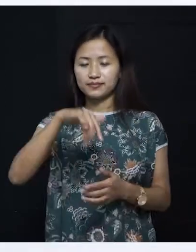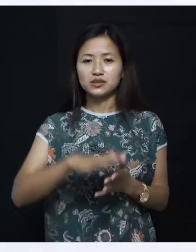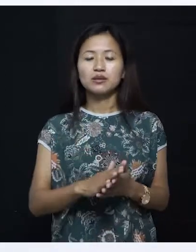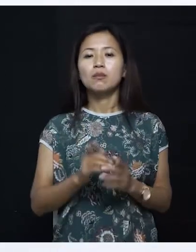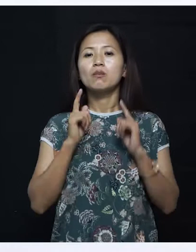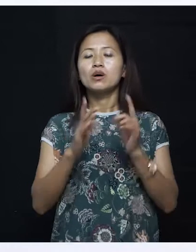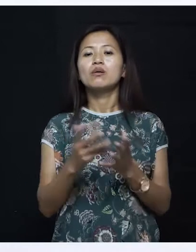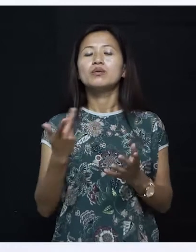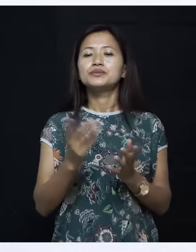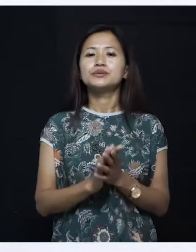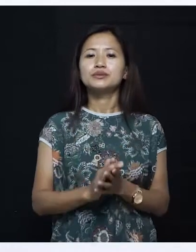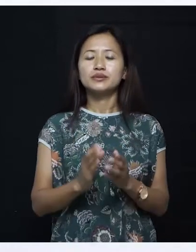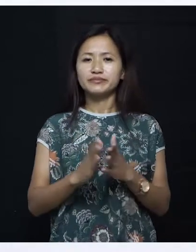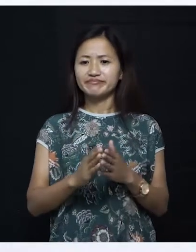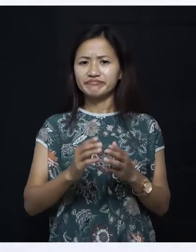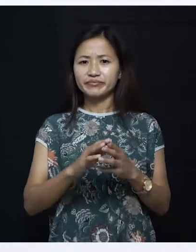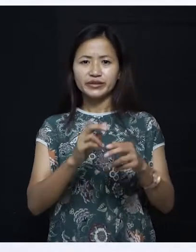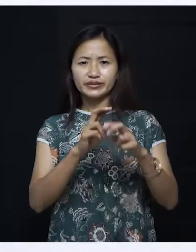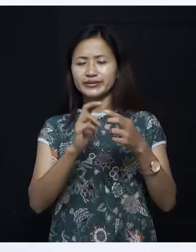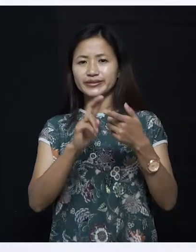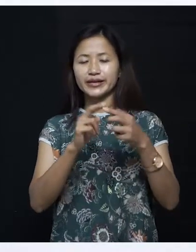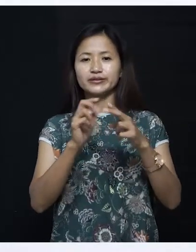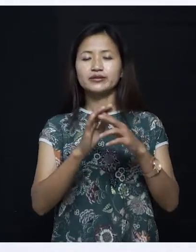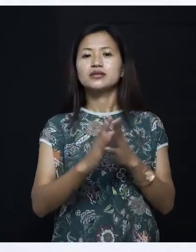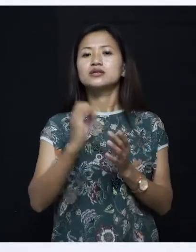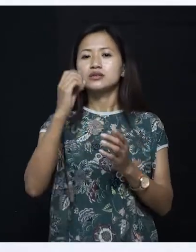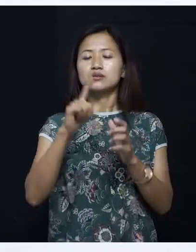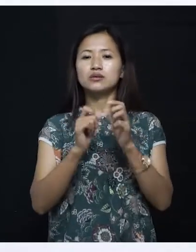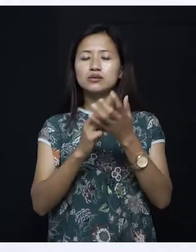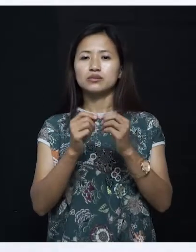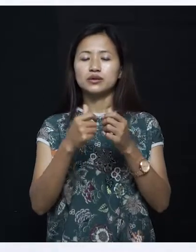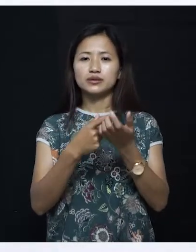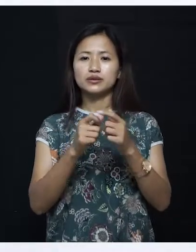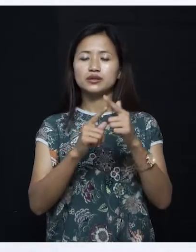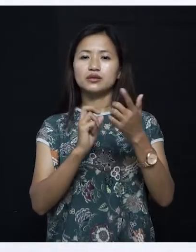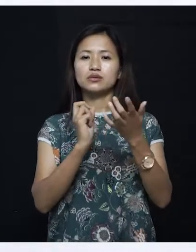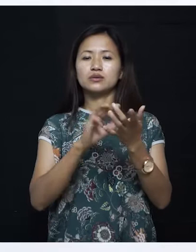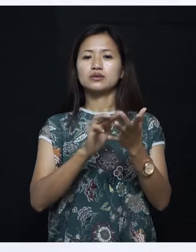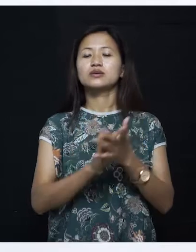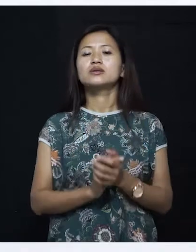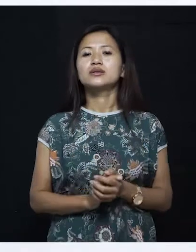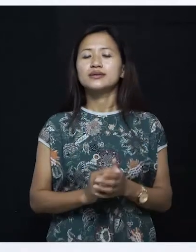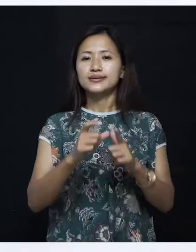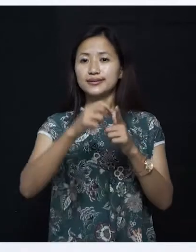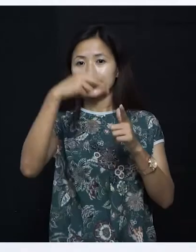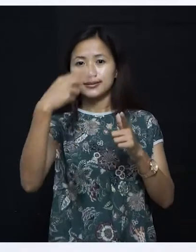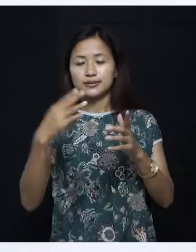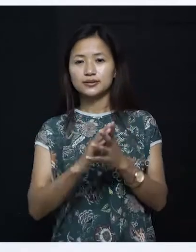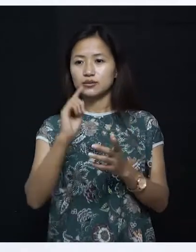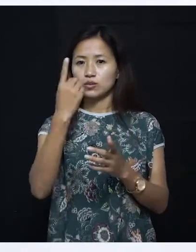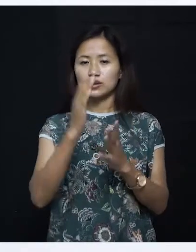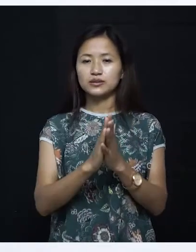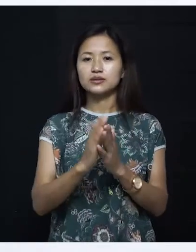here is, when we talk about branded good, we call it as collaboration, okay? Collaboration means it is designed in one